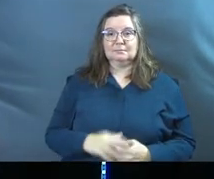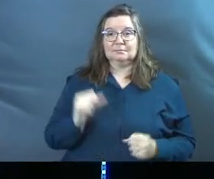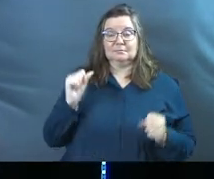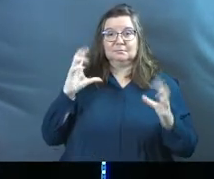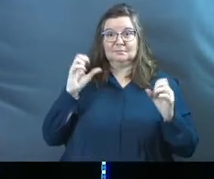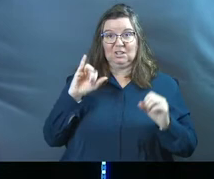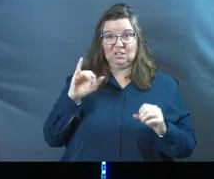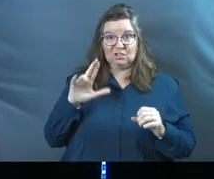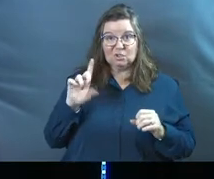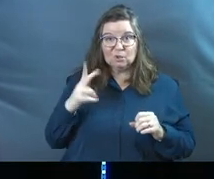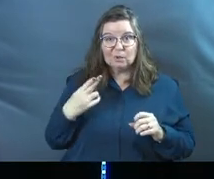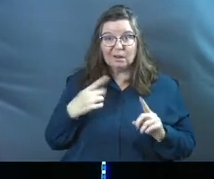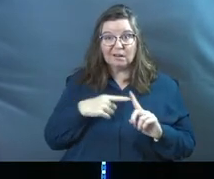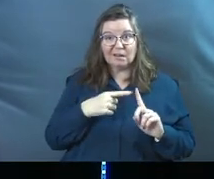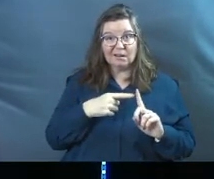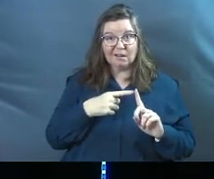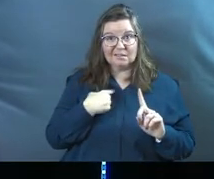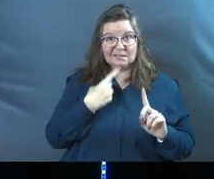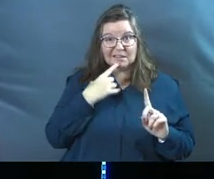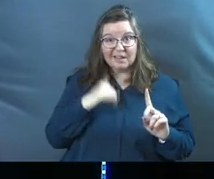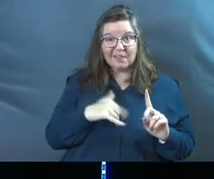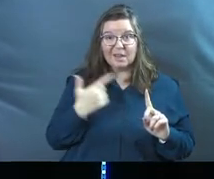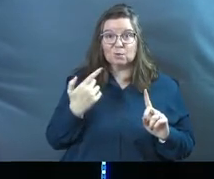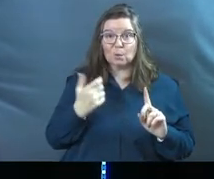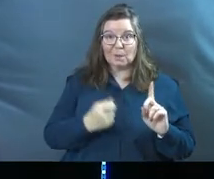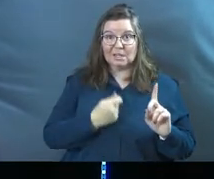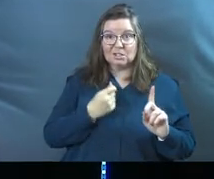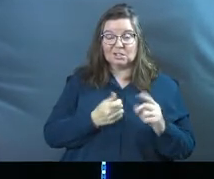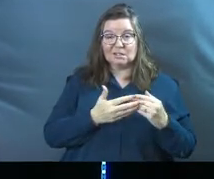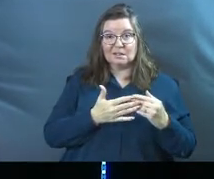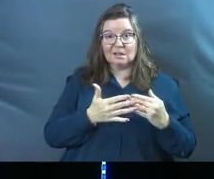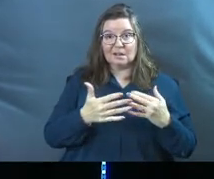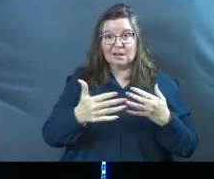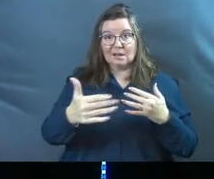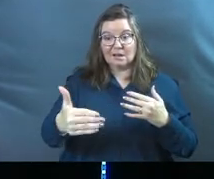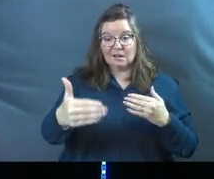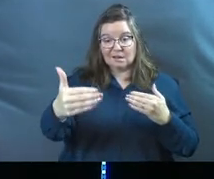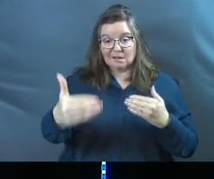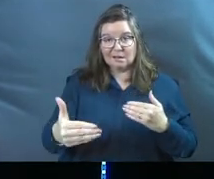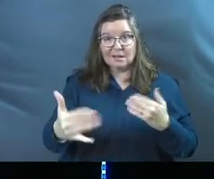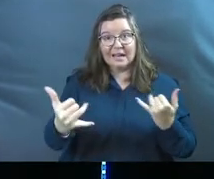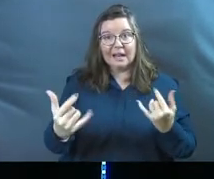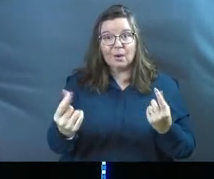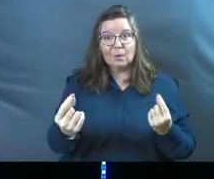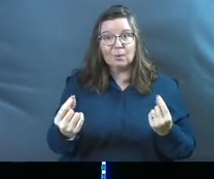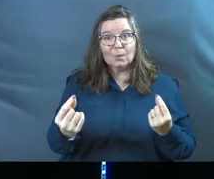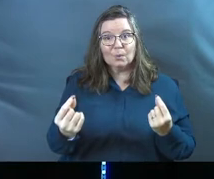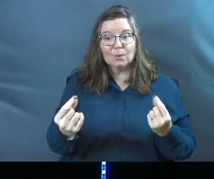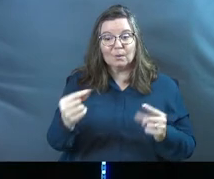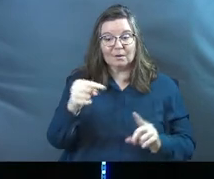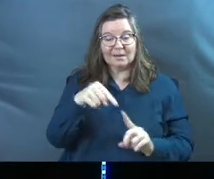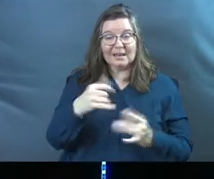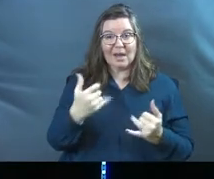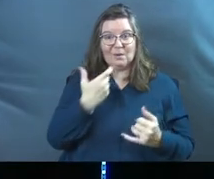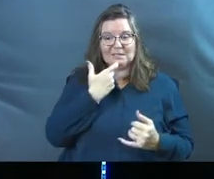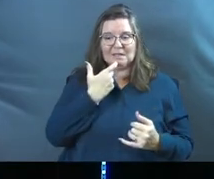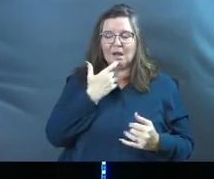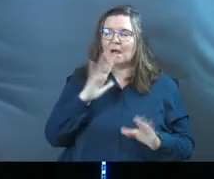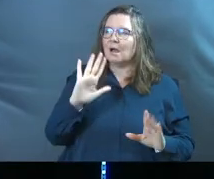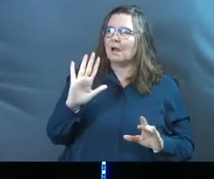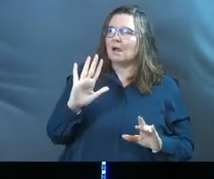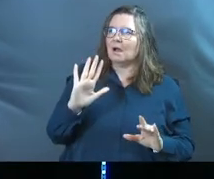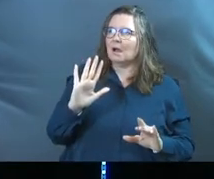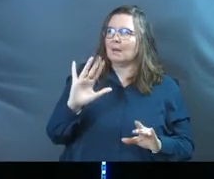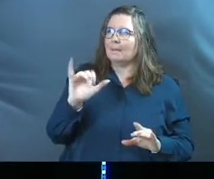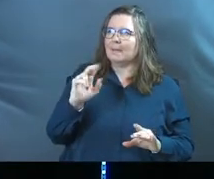This is Judah talking. 21 years. And what's Judah doing? Judah just said, I'll